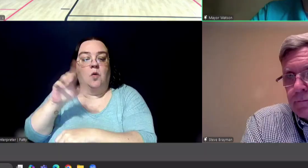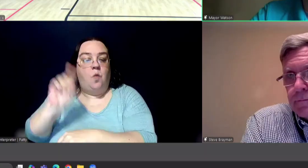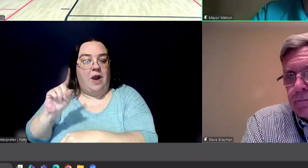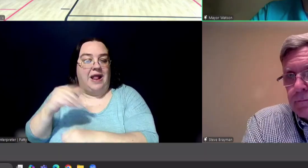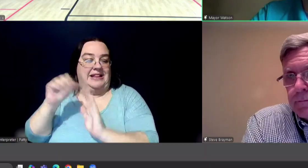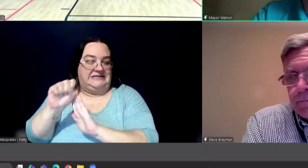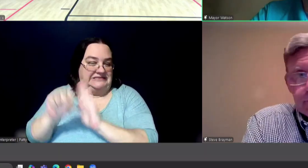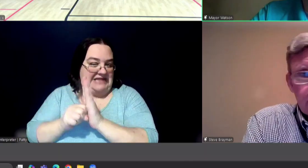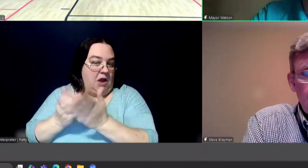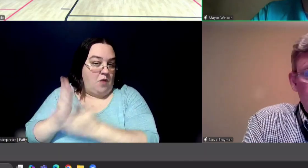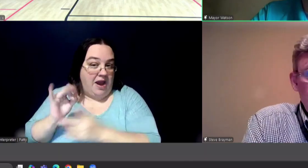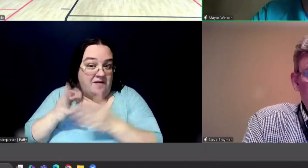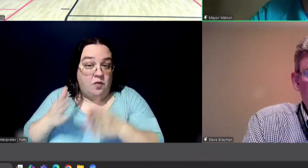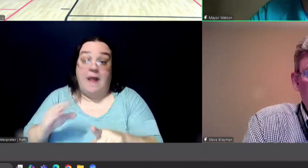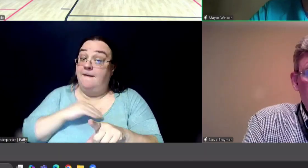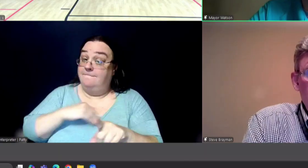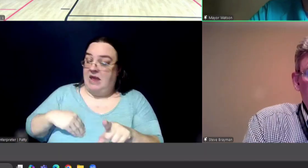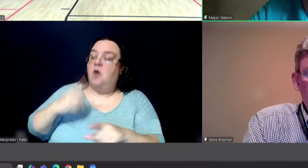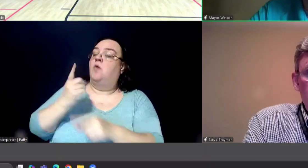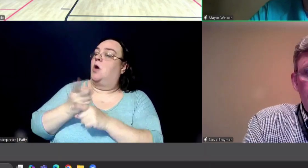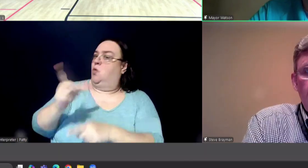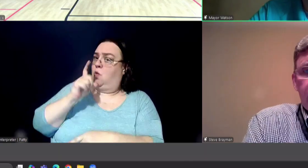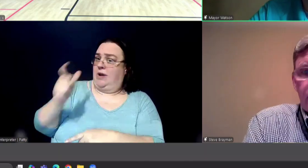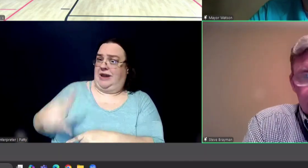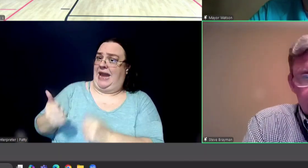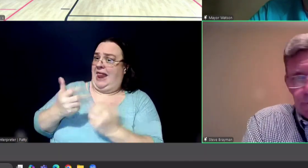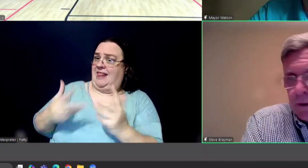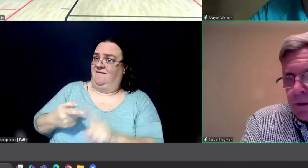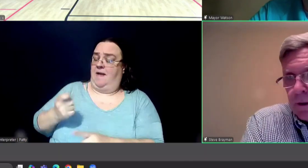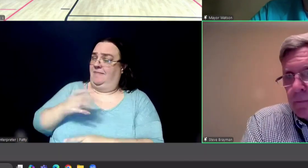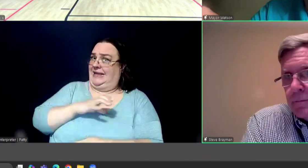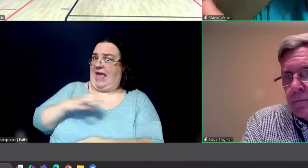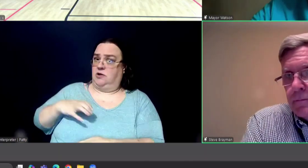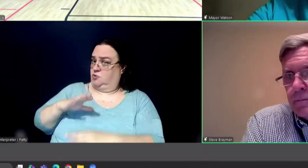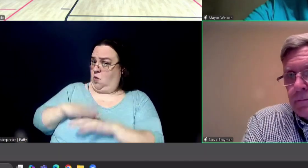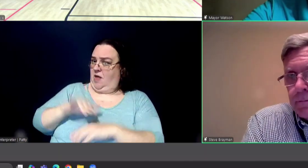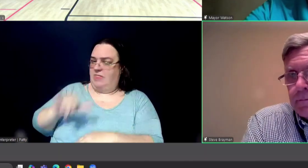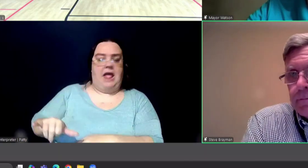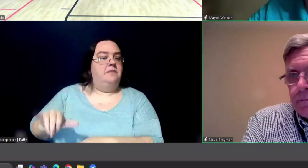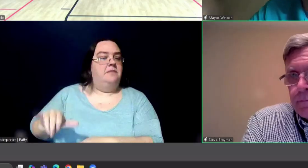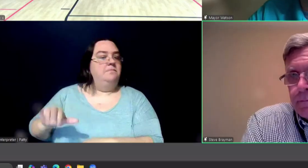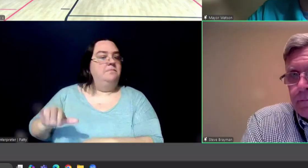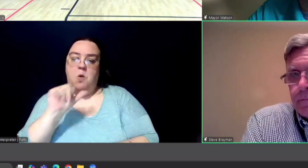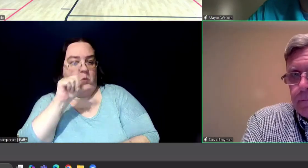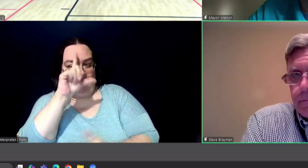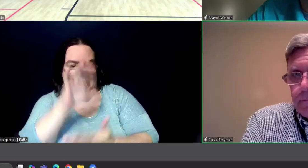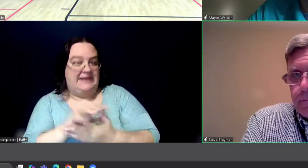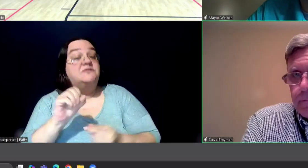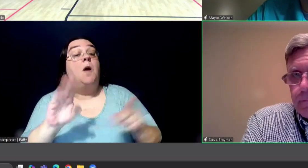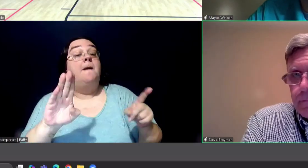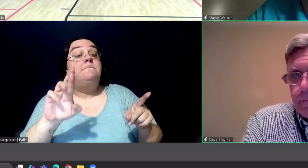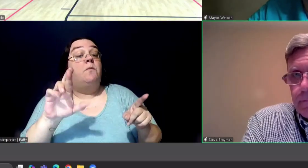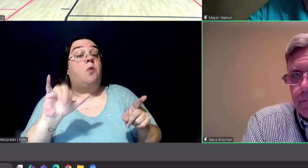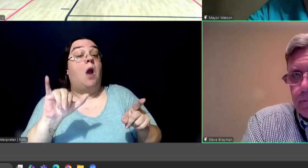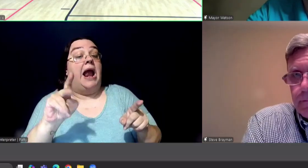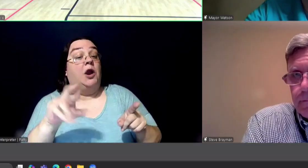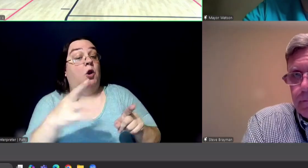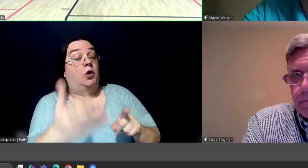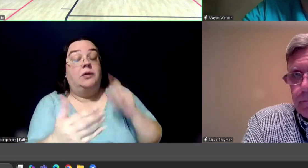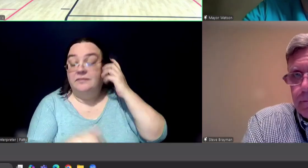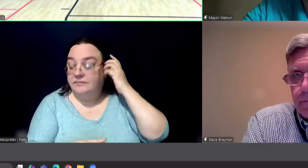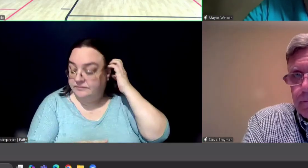don't need anything from the council on any item. I don't believe so, sir. Okay, Vice Mayor Briner. Thank